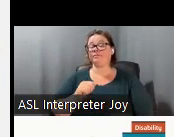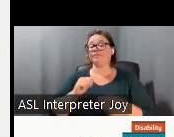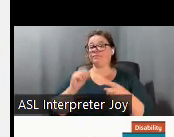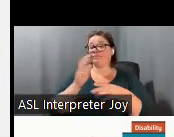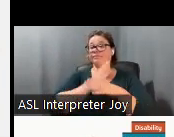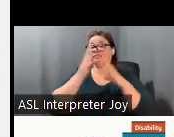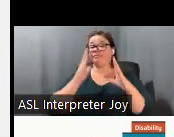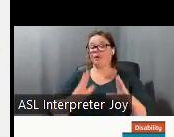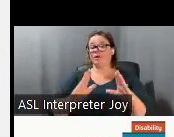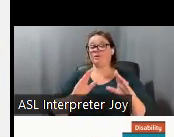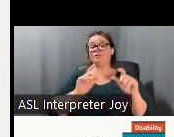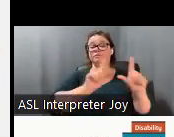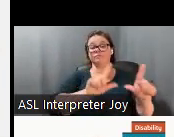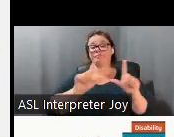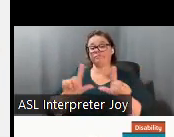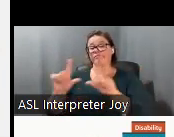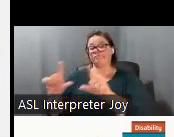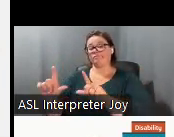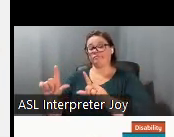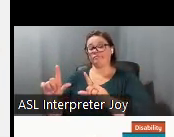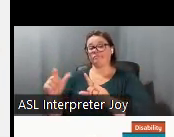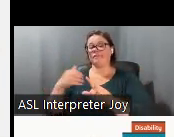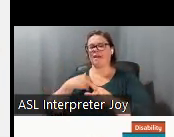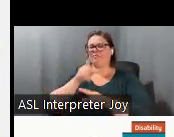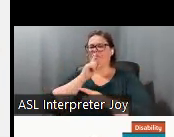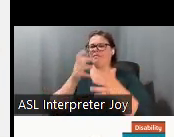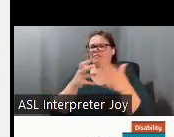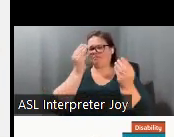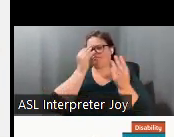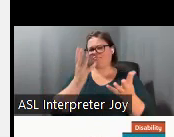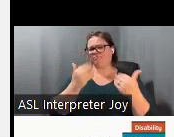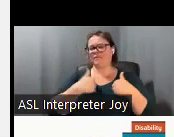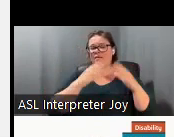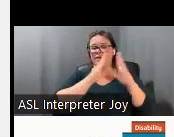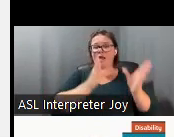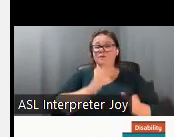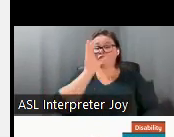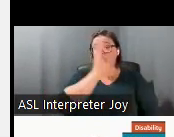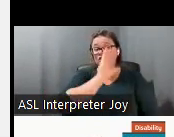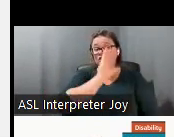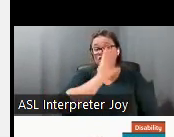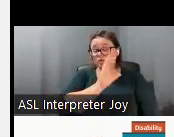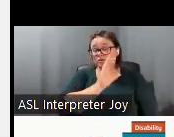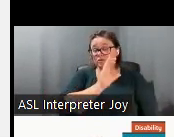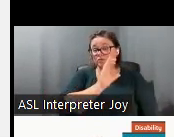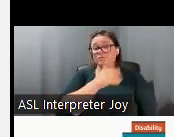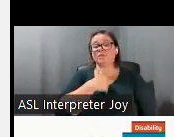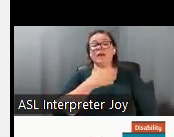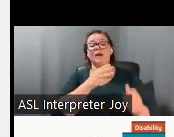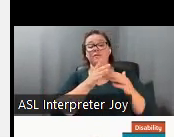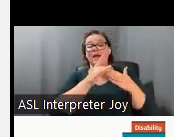tiles are where the powerhouses are. There's a housing search tool, and there's a guide for